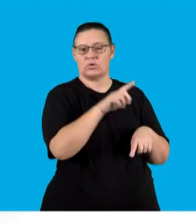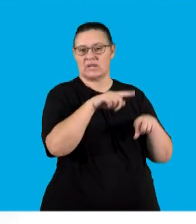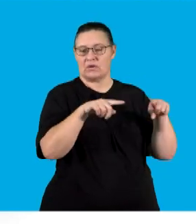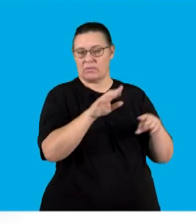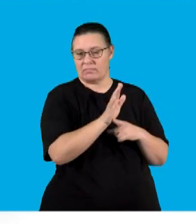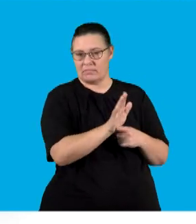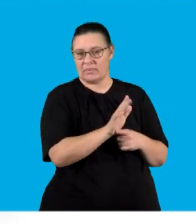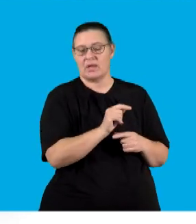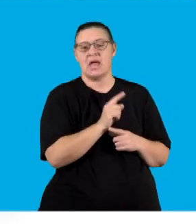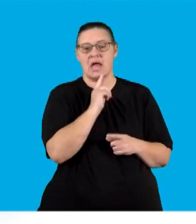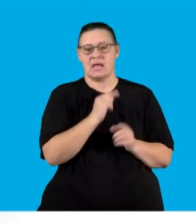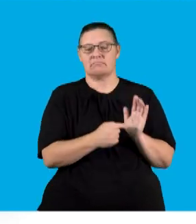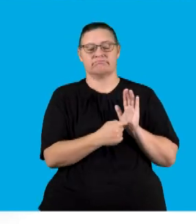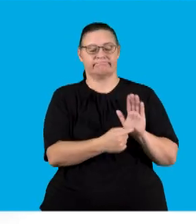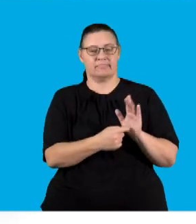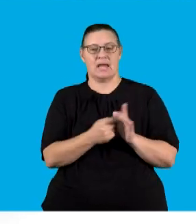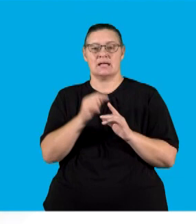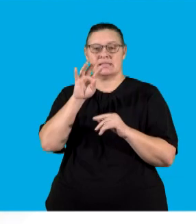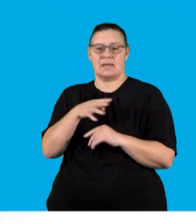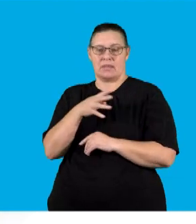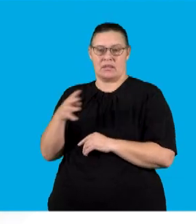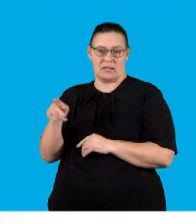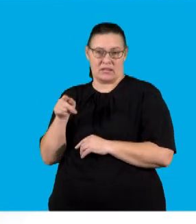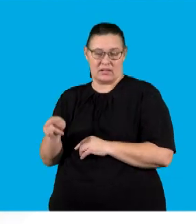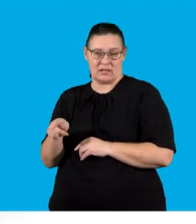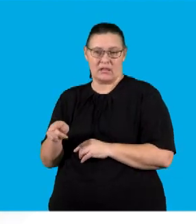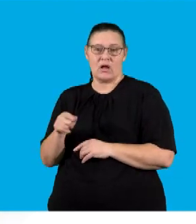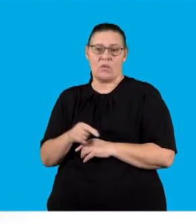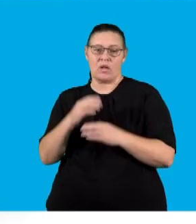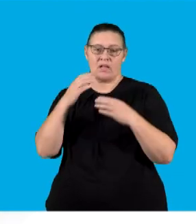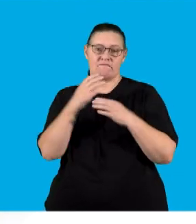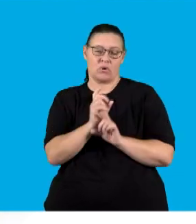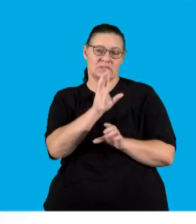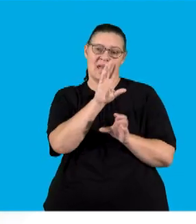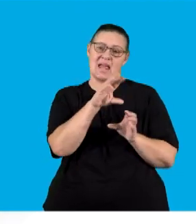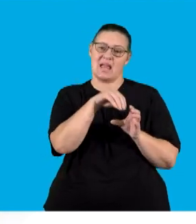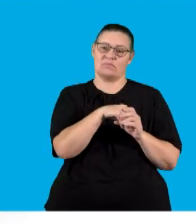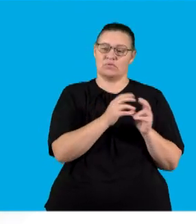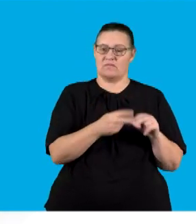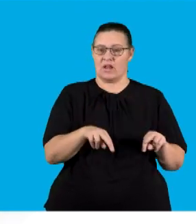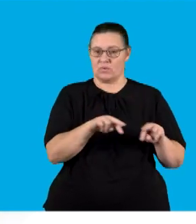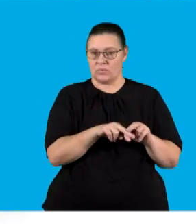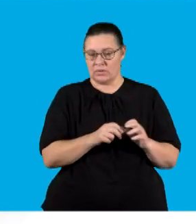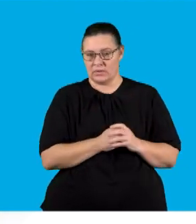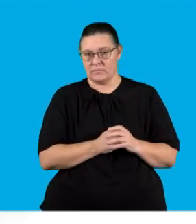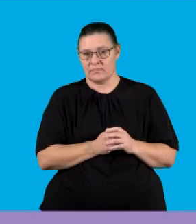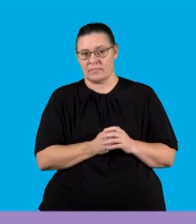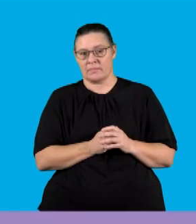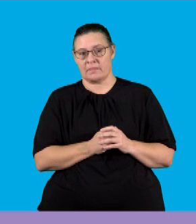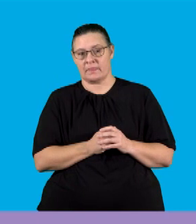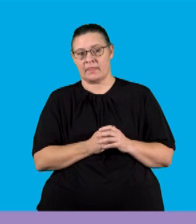as well as tables, but remember, we are only focusing on those input values.